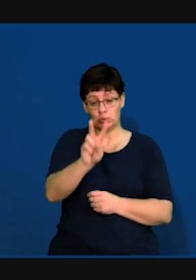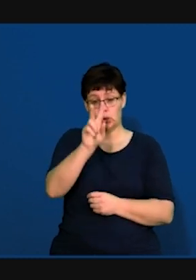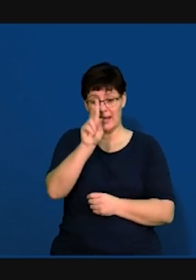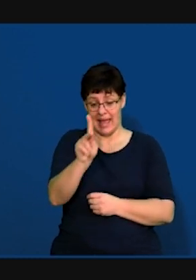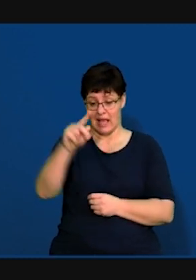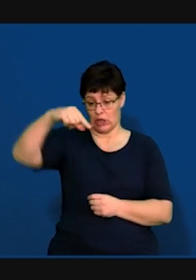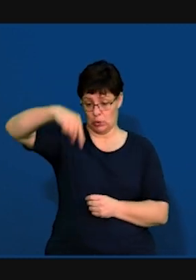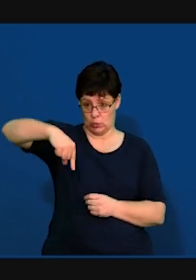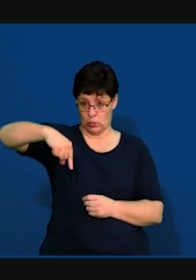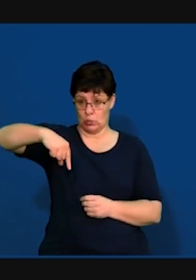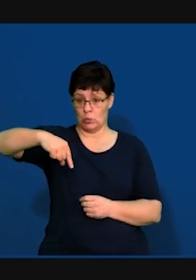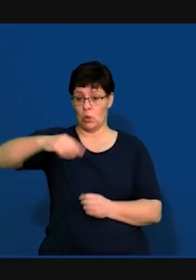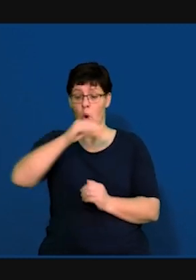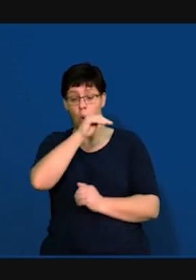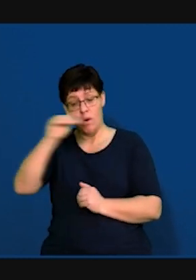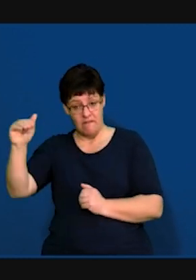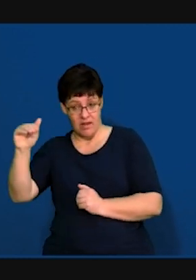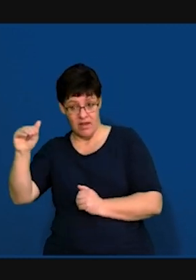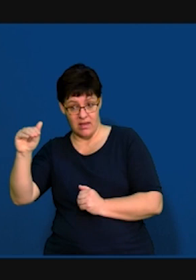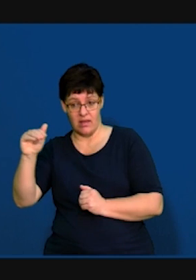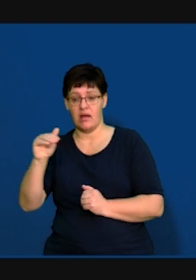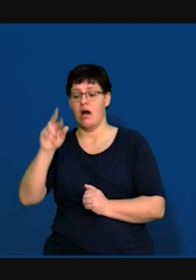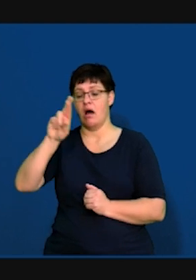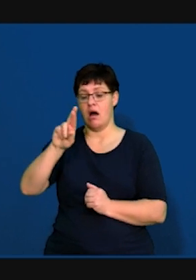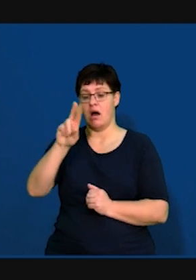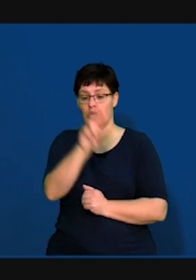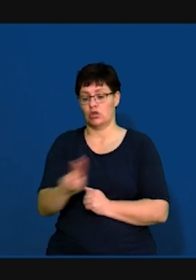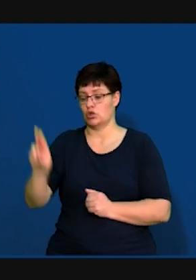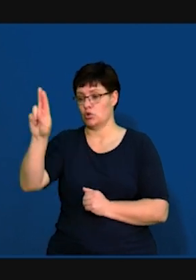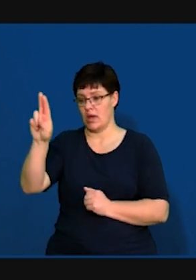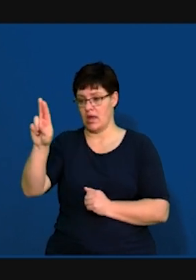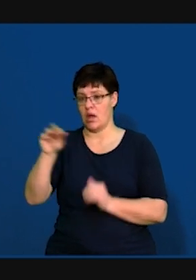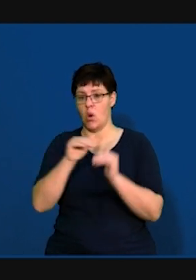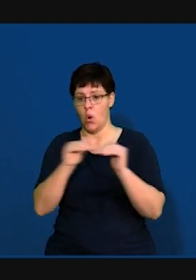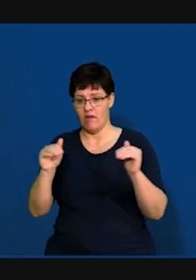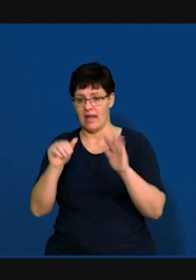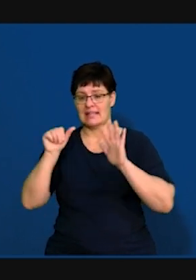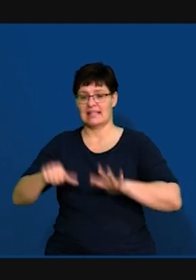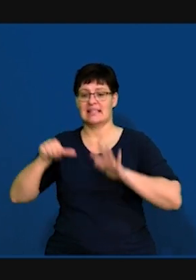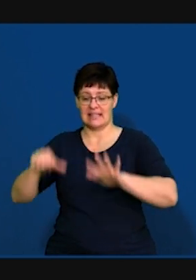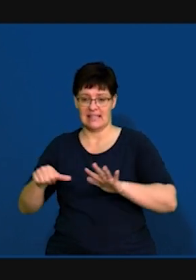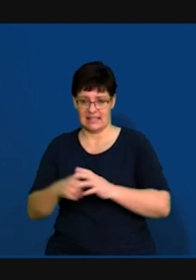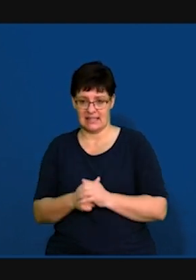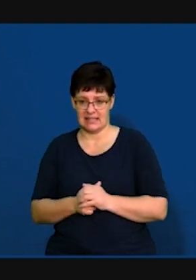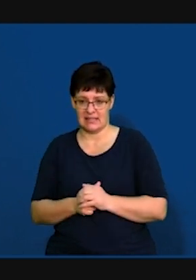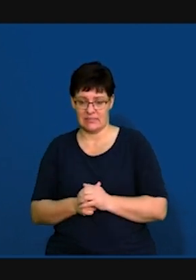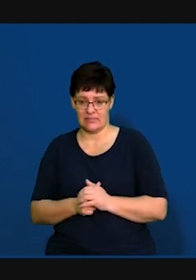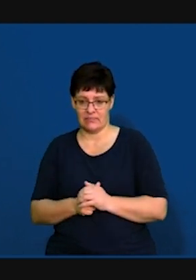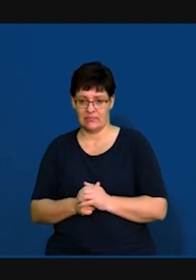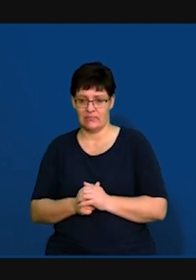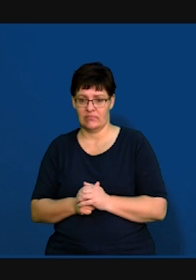2KQ over R squared over 16. Okay? So this is as good as saying